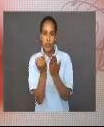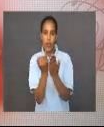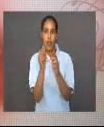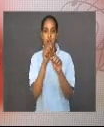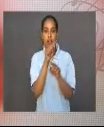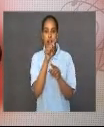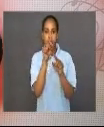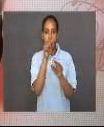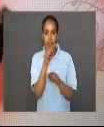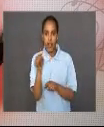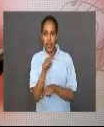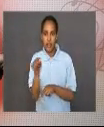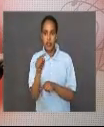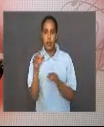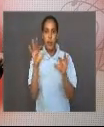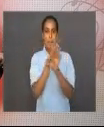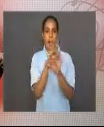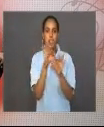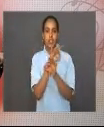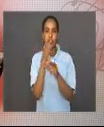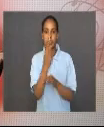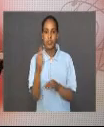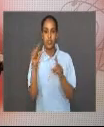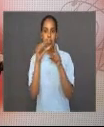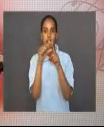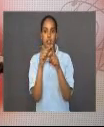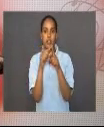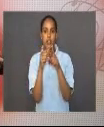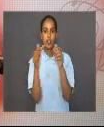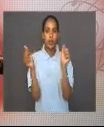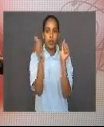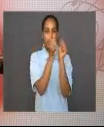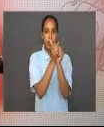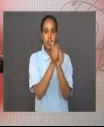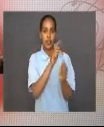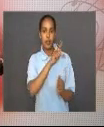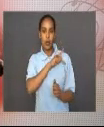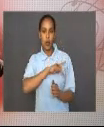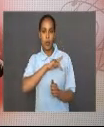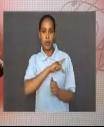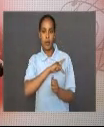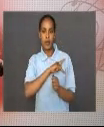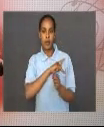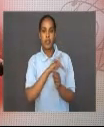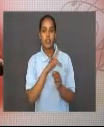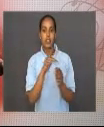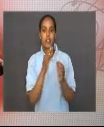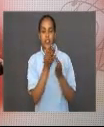lines to match each term with its proper